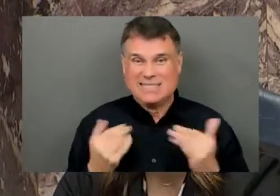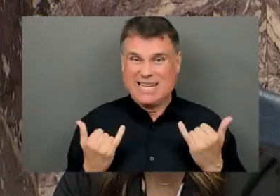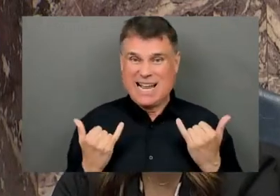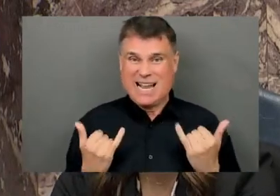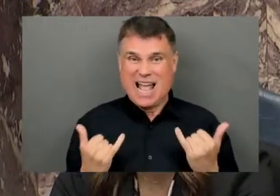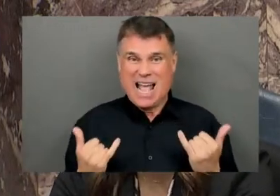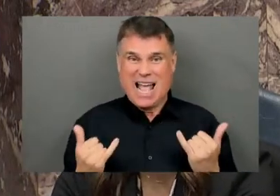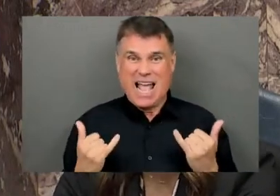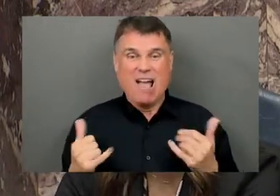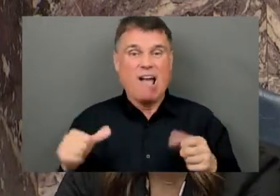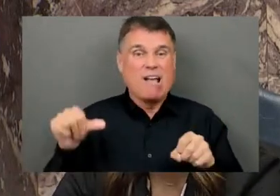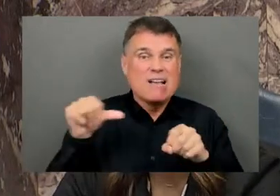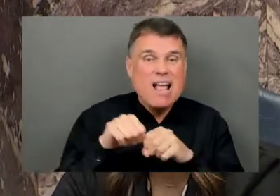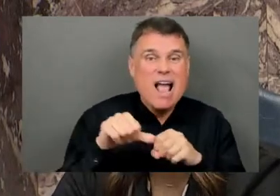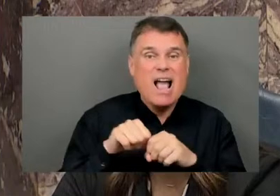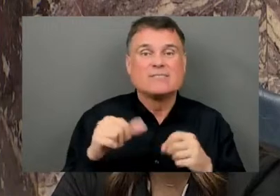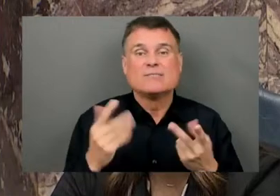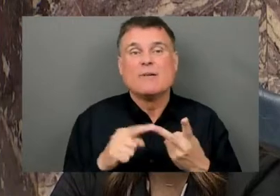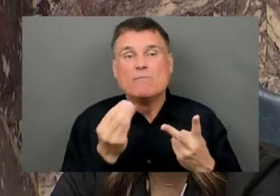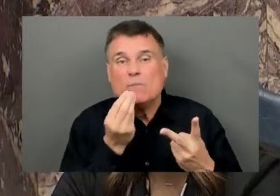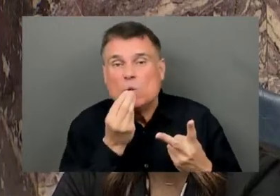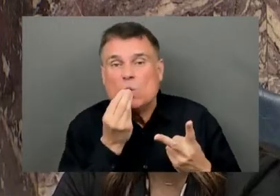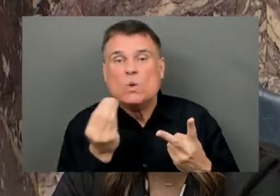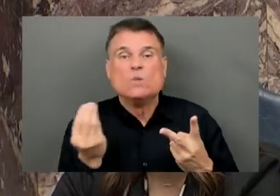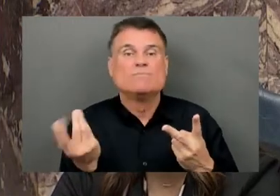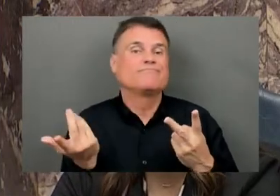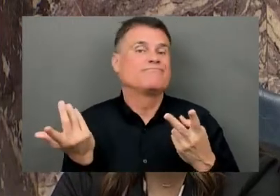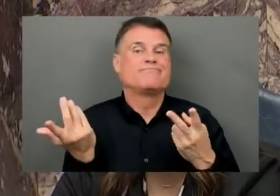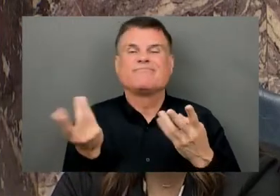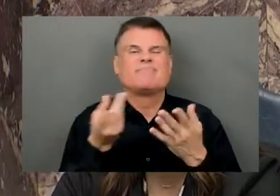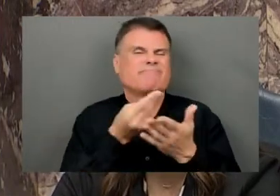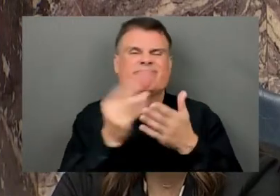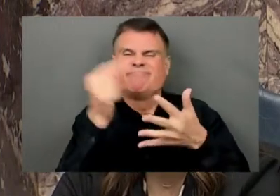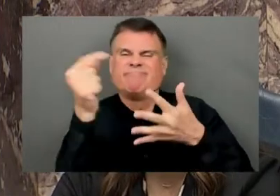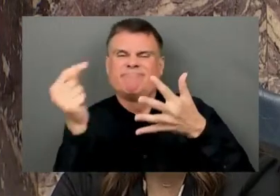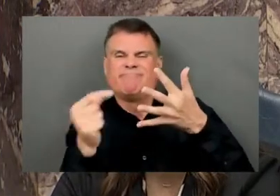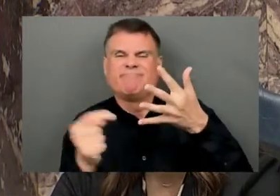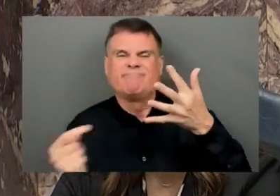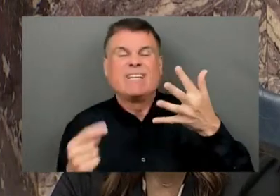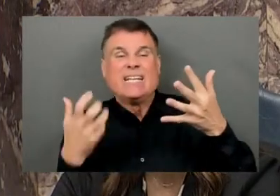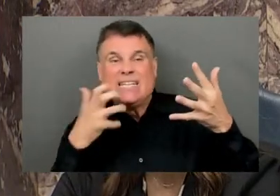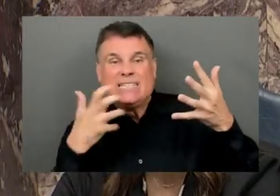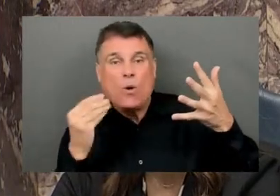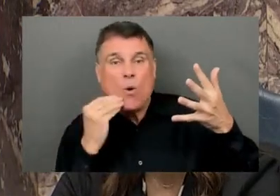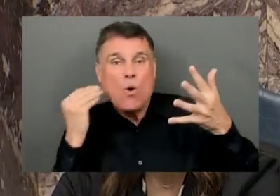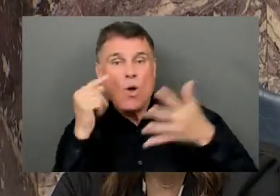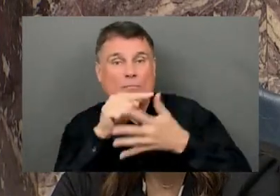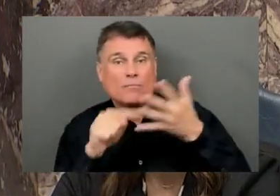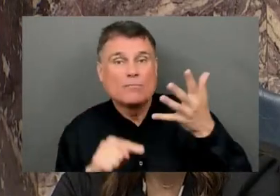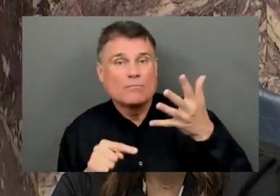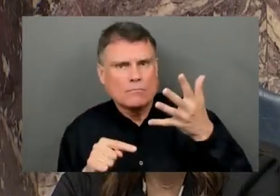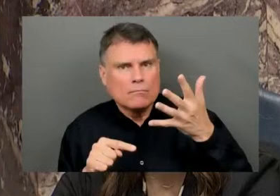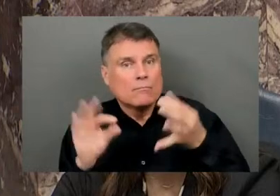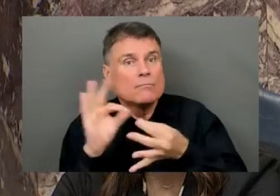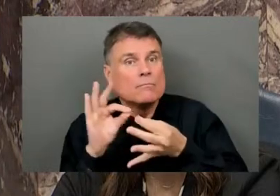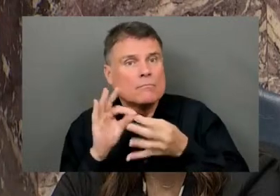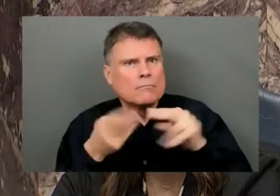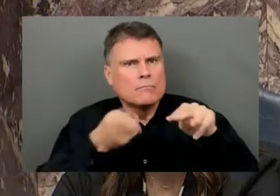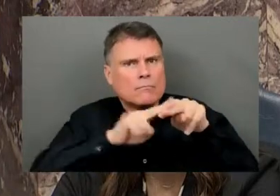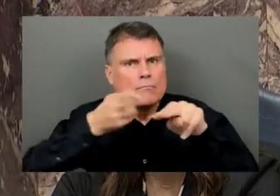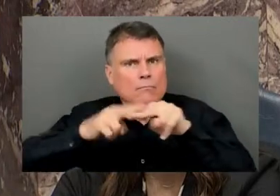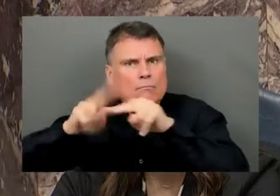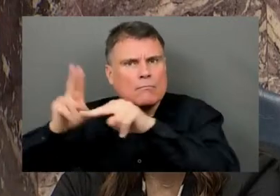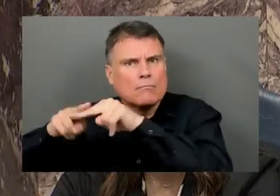expensive. In much of BC today, gas prices are well over $2 a liter, the highest gas